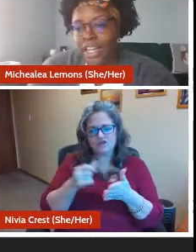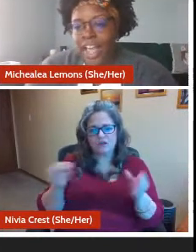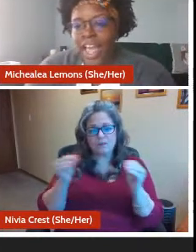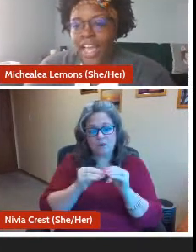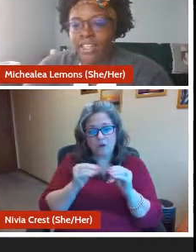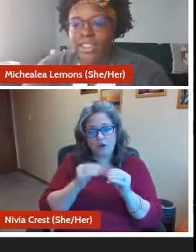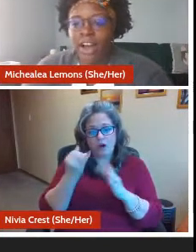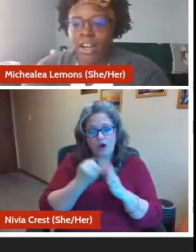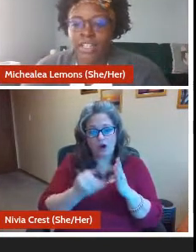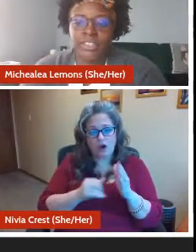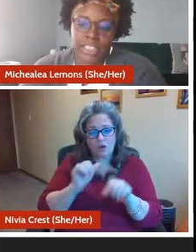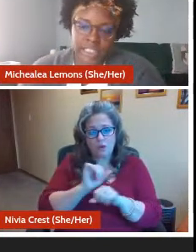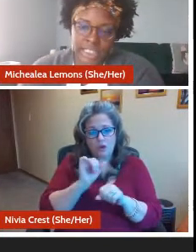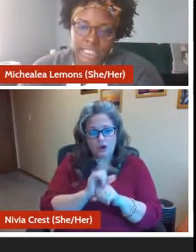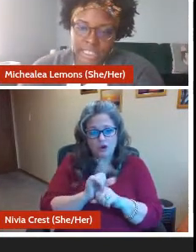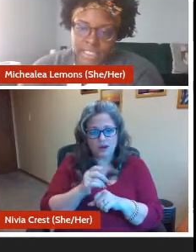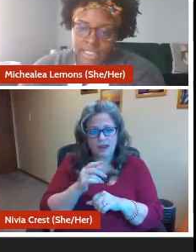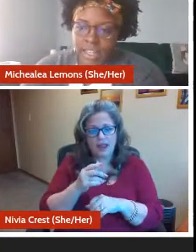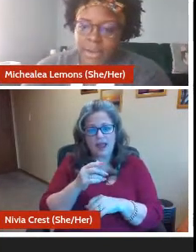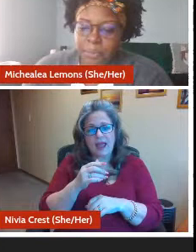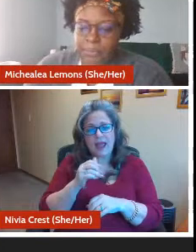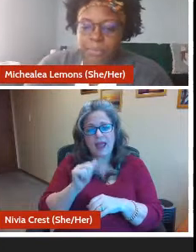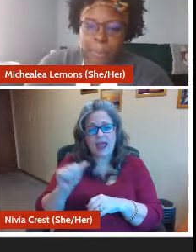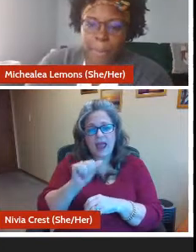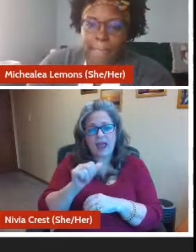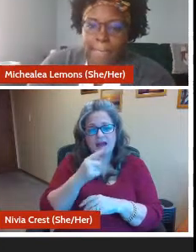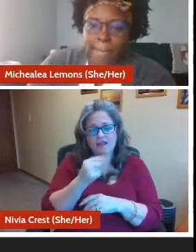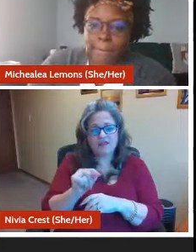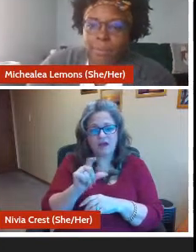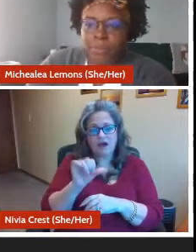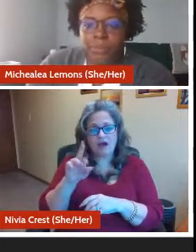artwork at The Art of Senses.